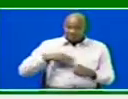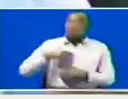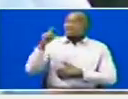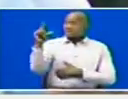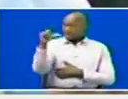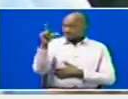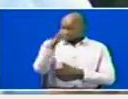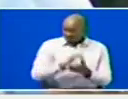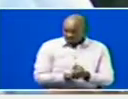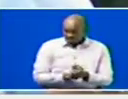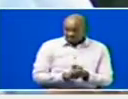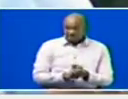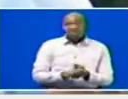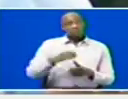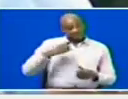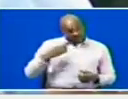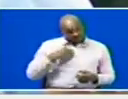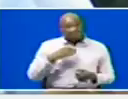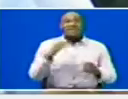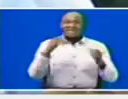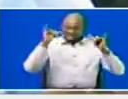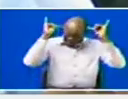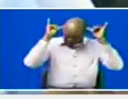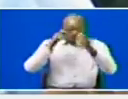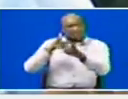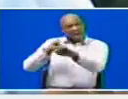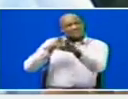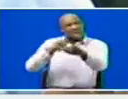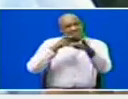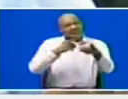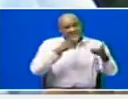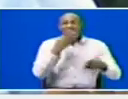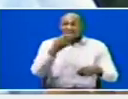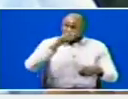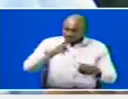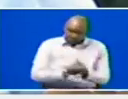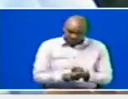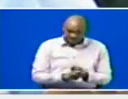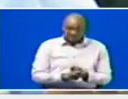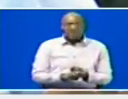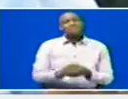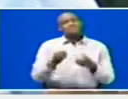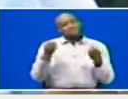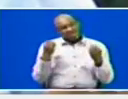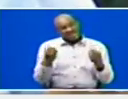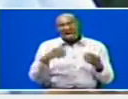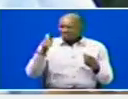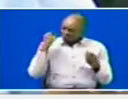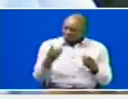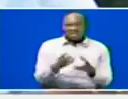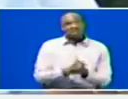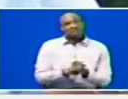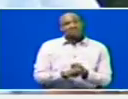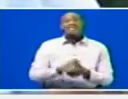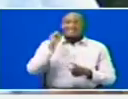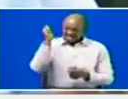least 300 heads of their cattle shot dead and tens of hundreds wounded